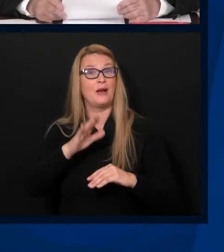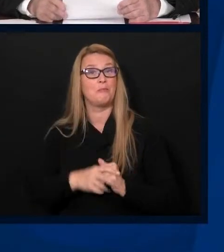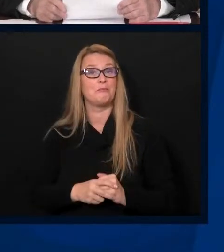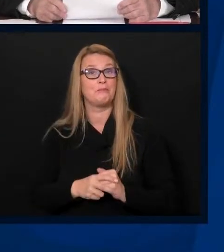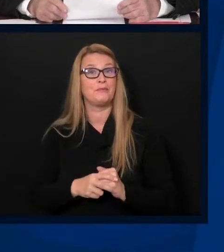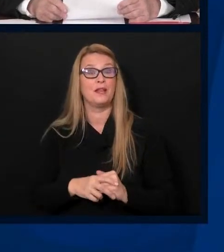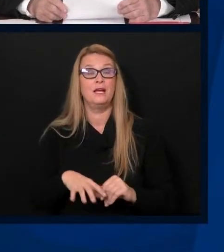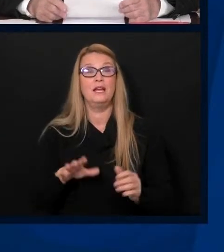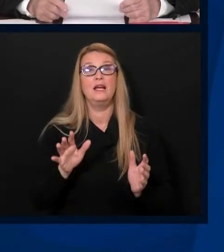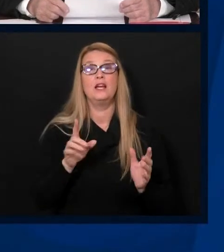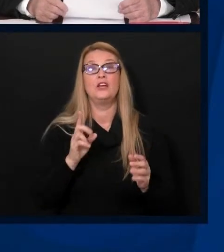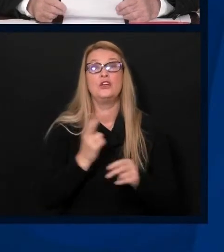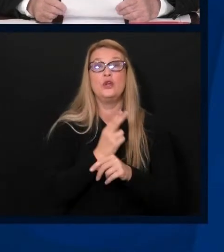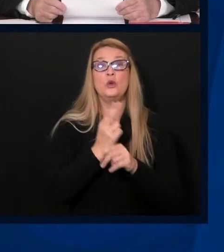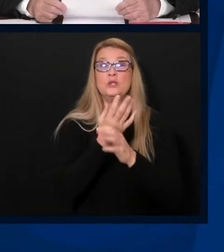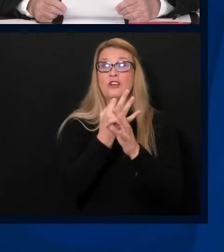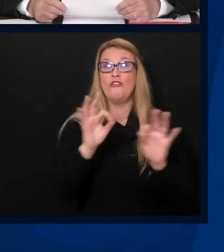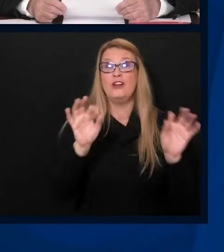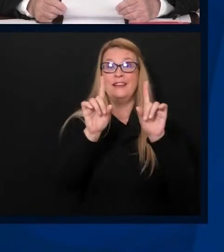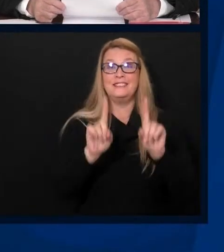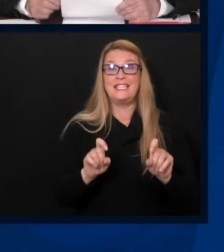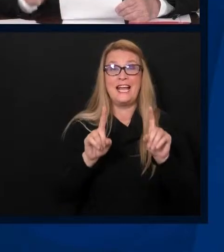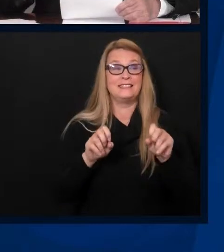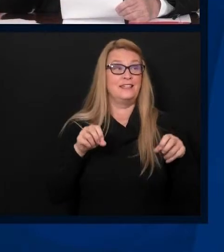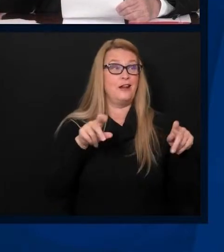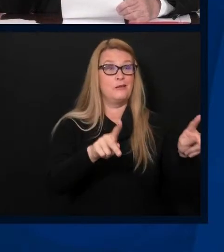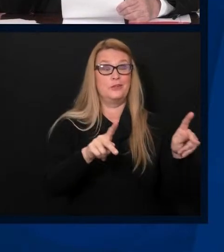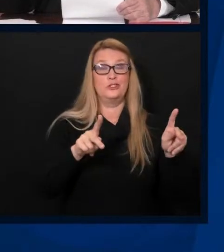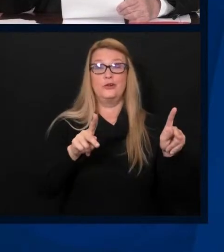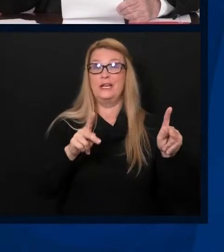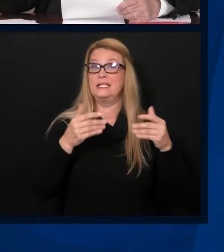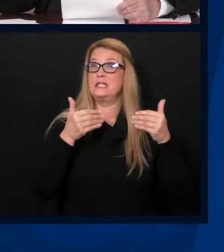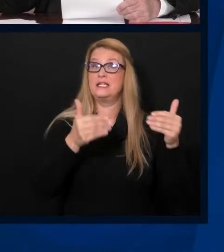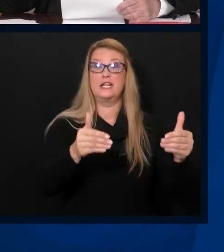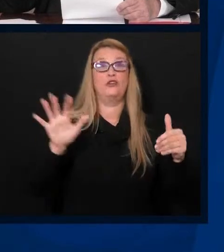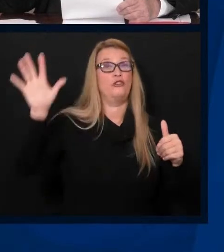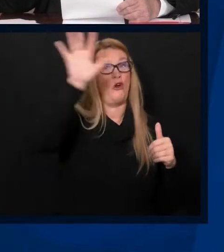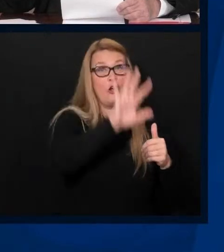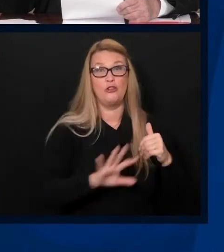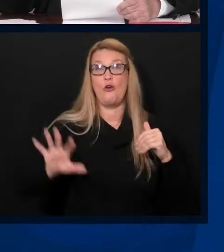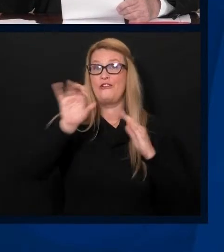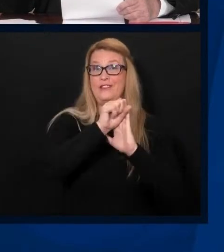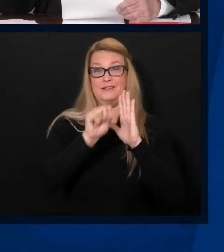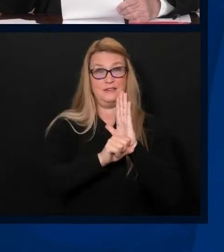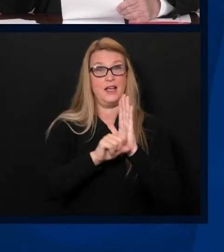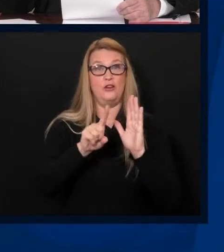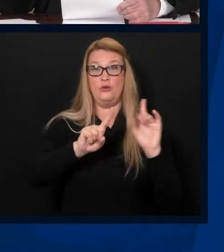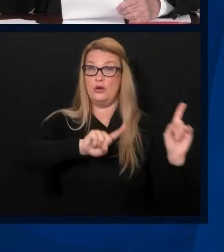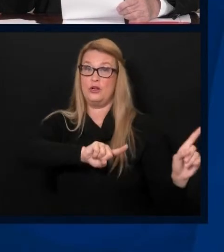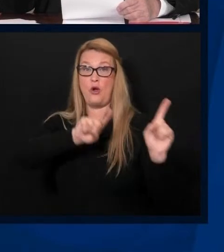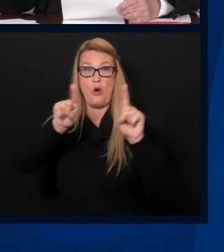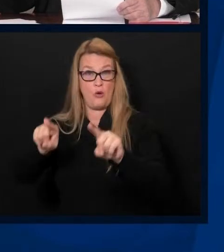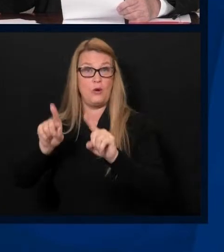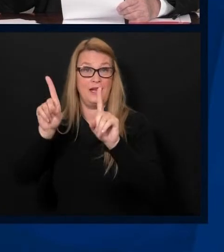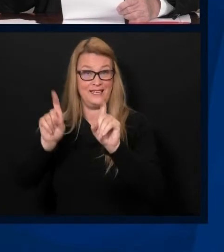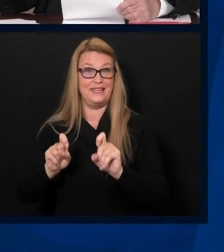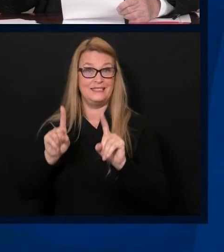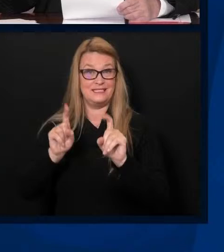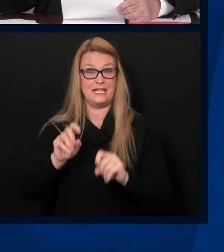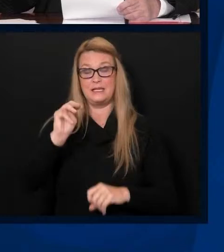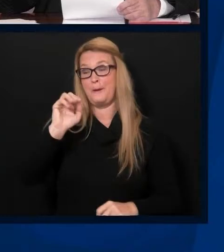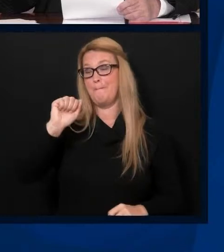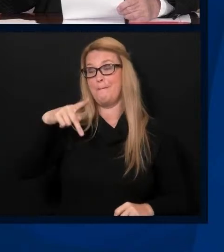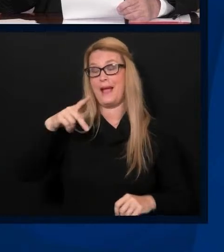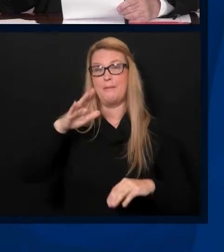Take advantage of our free testing opportunities. Continue to do that. They're all over the state where you can get tested and everything, and the map's on the